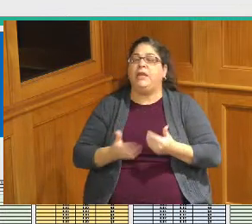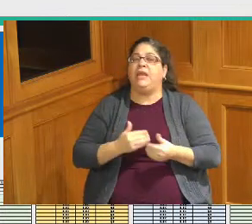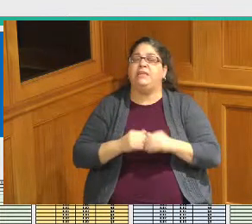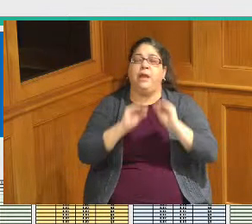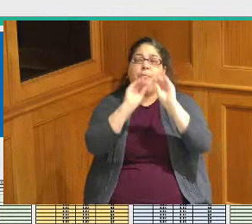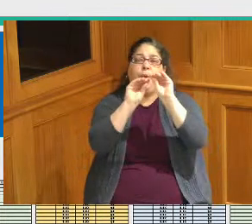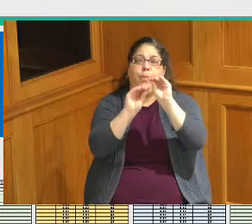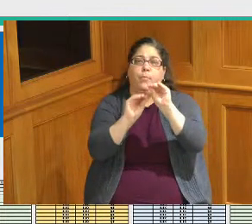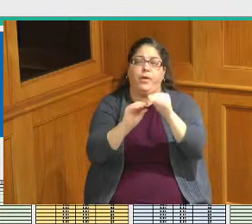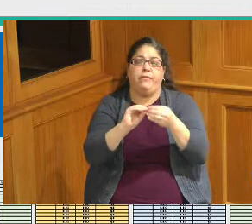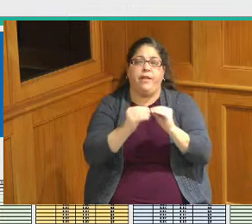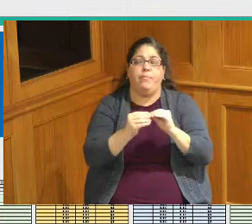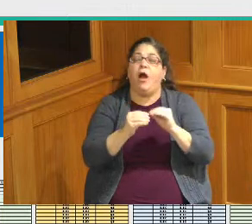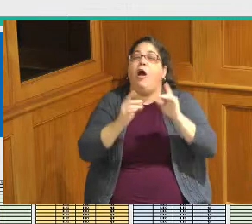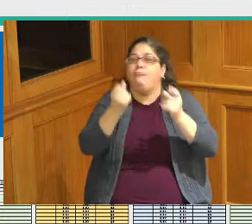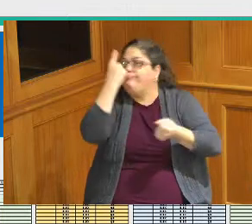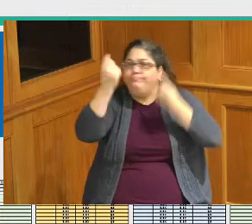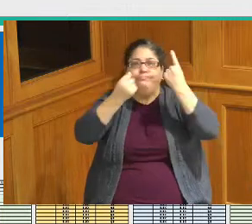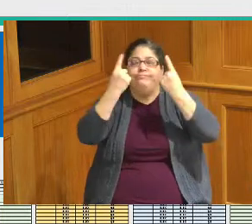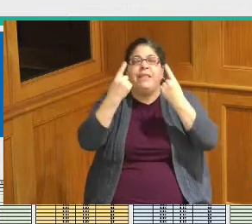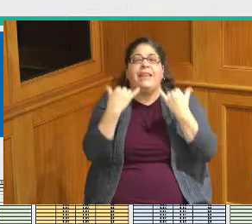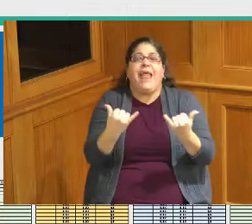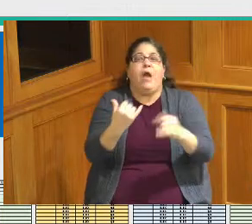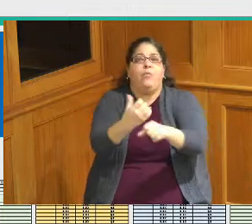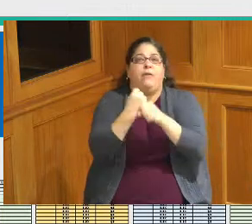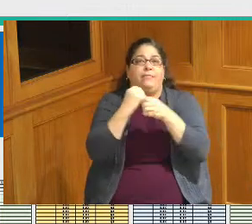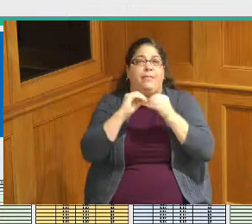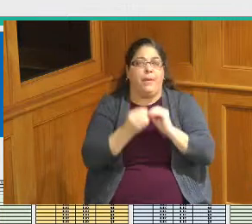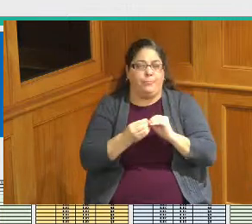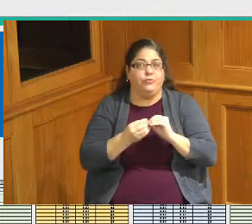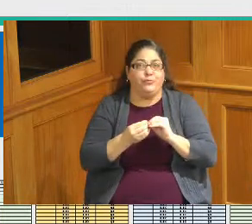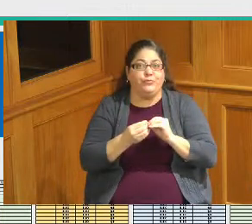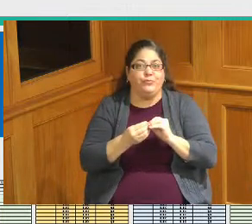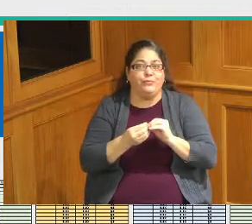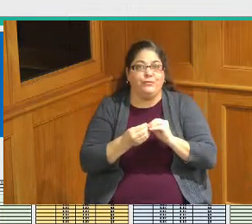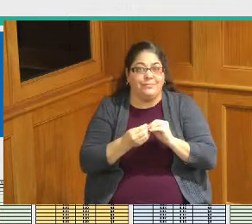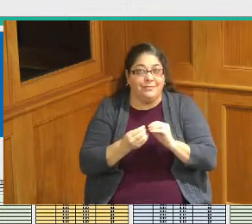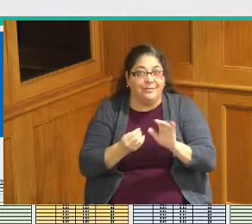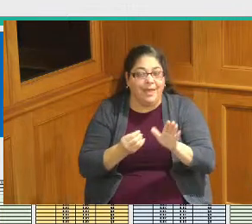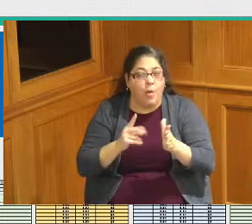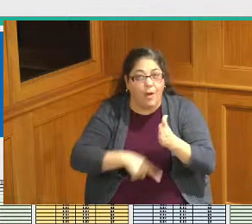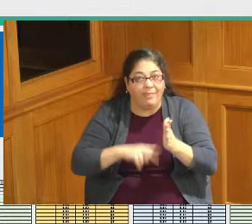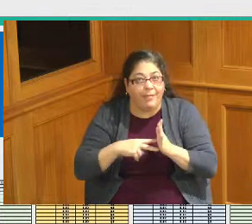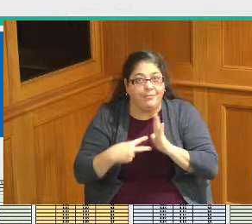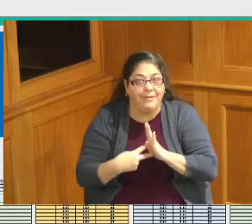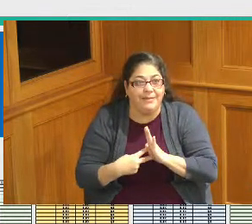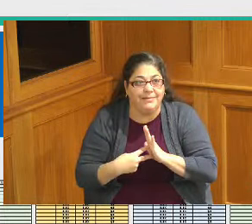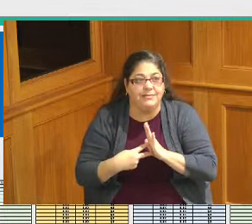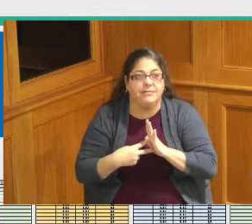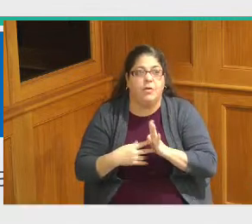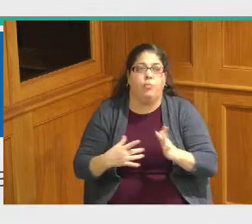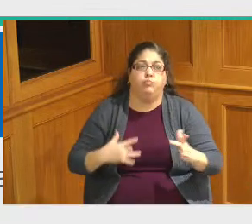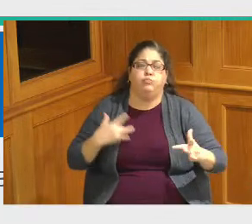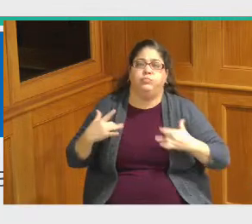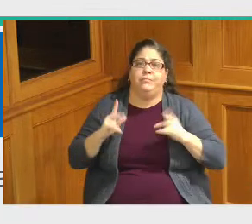well. And now people understand how we're getting these goals and what that means. And so we're really excited about